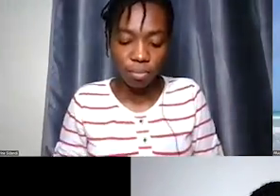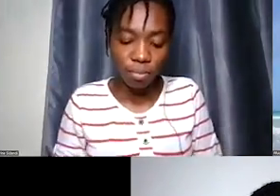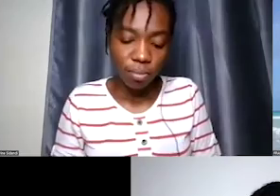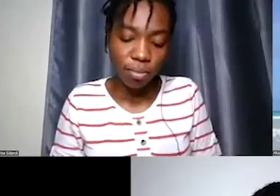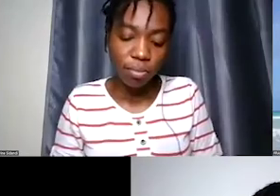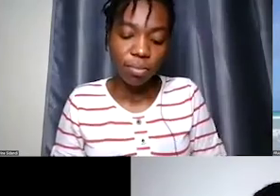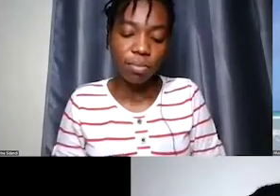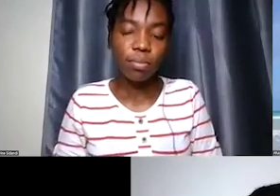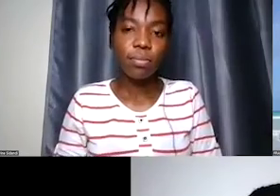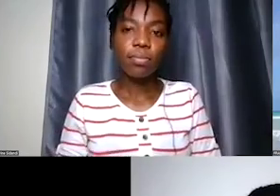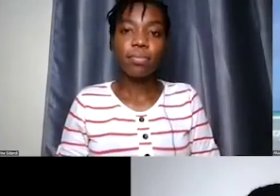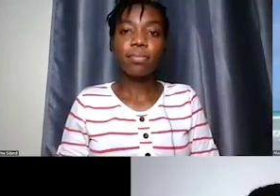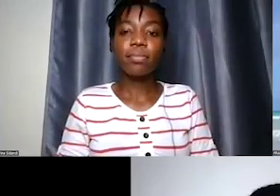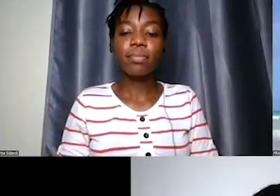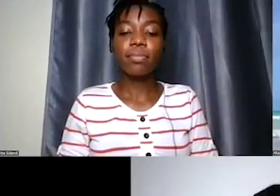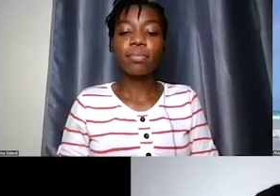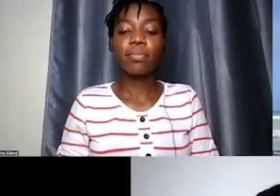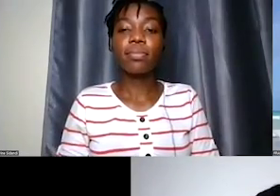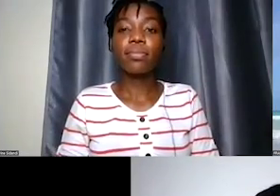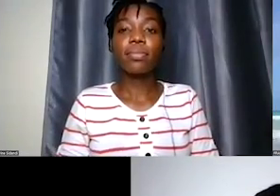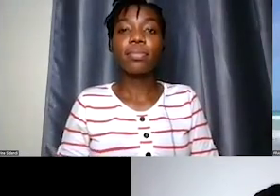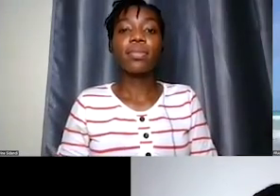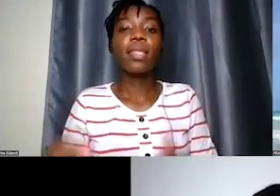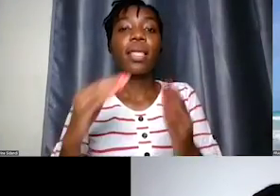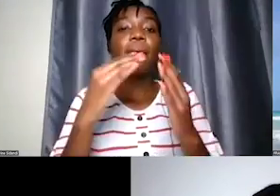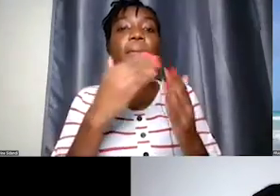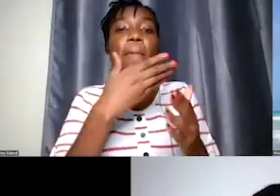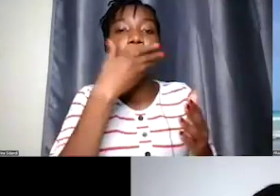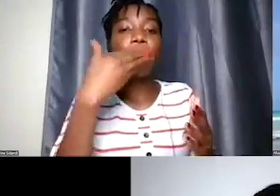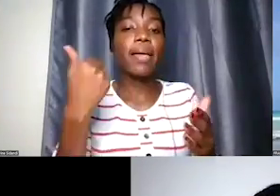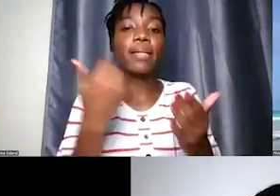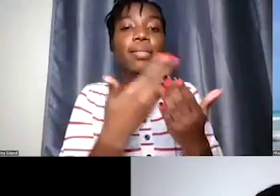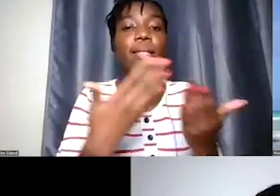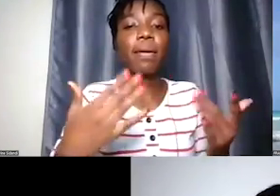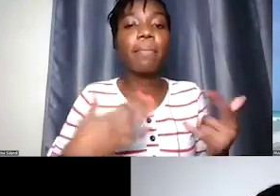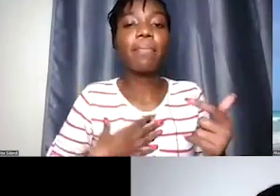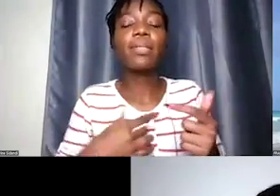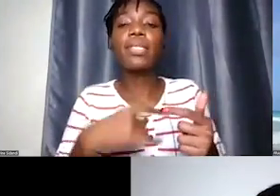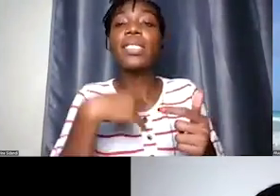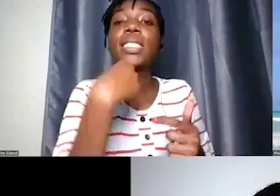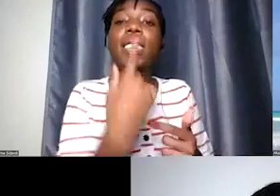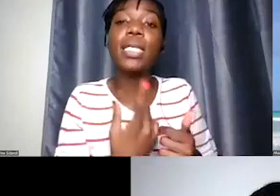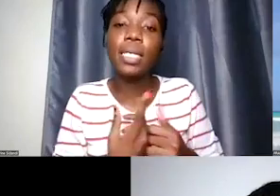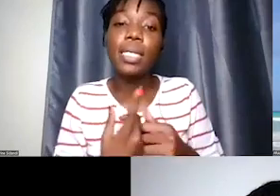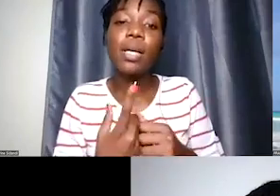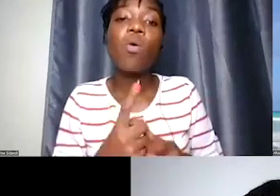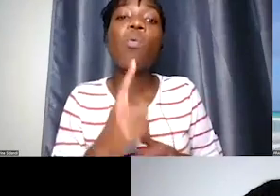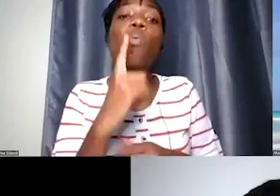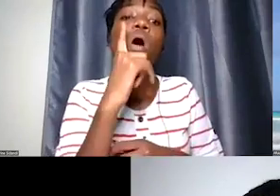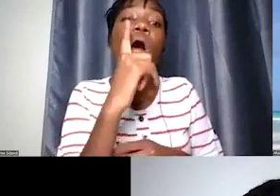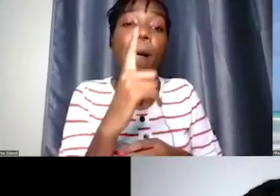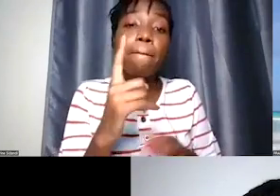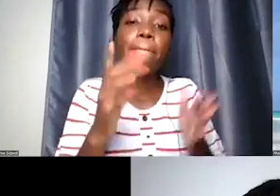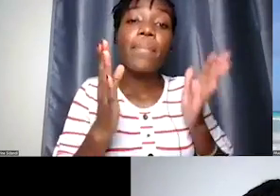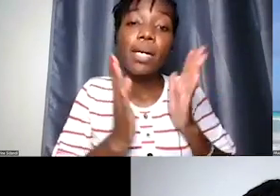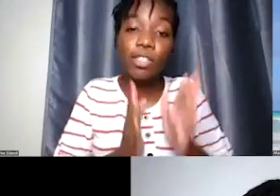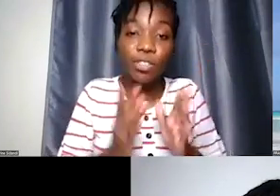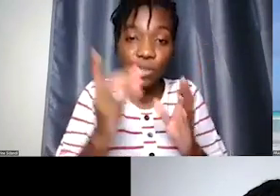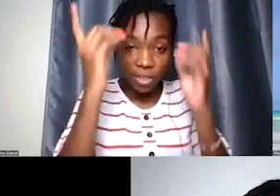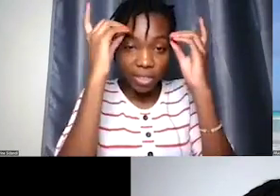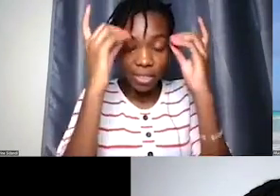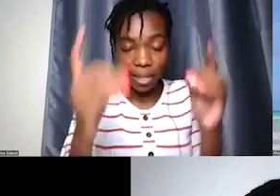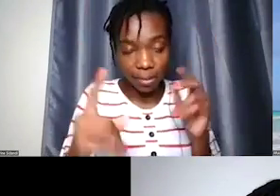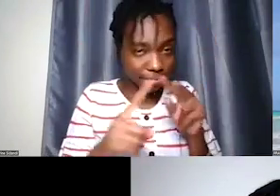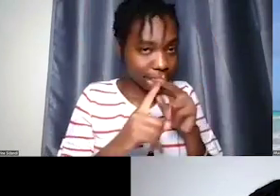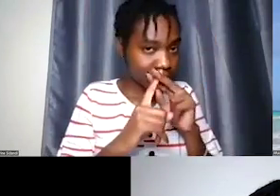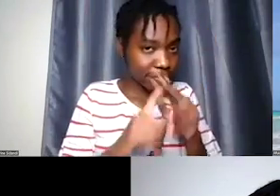The best thing I could say is two things. One is that the person had decided to walk away. It is not